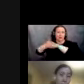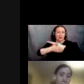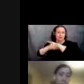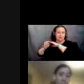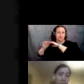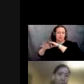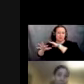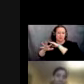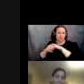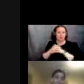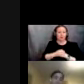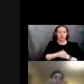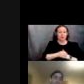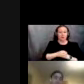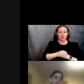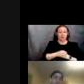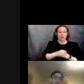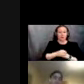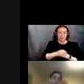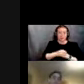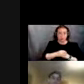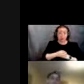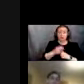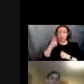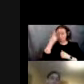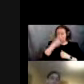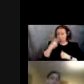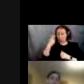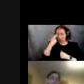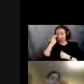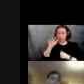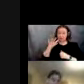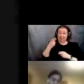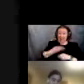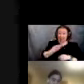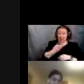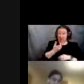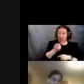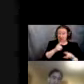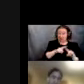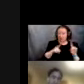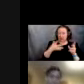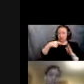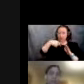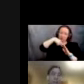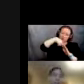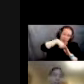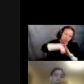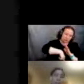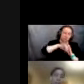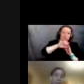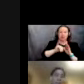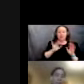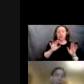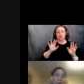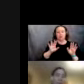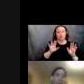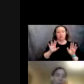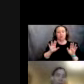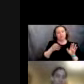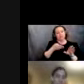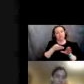So Hawaii has a bit of a different history, so I won't really get much into that. But the